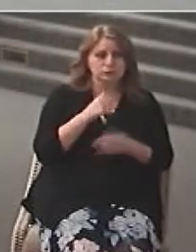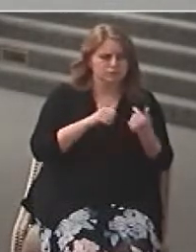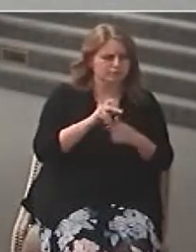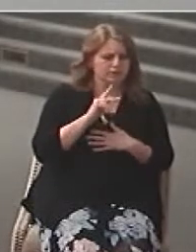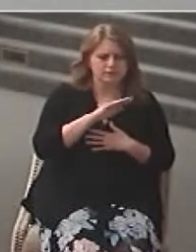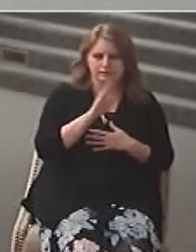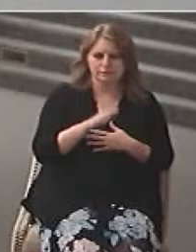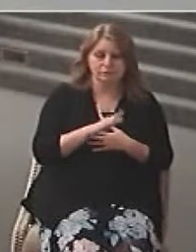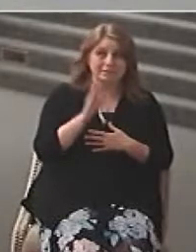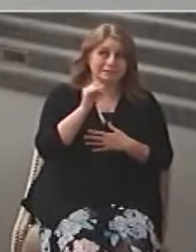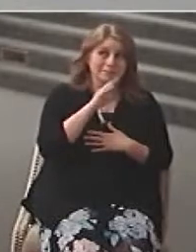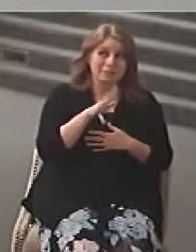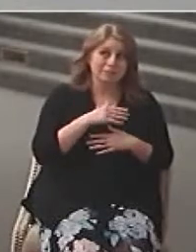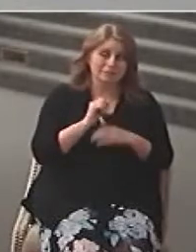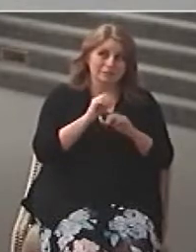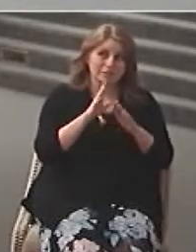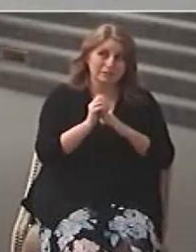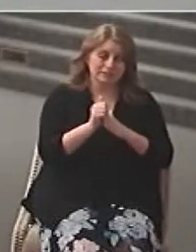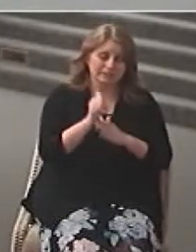light every day."